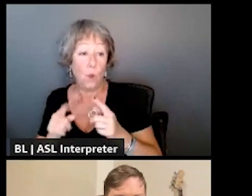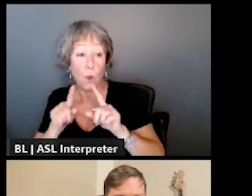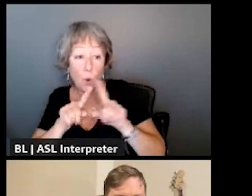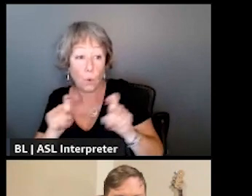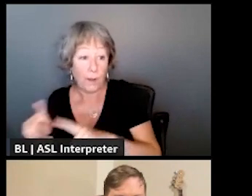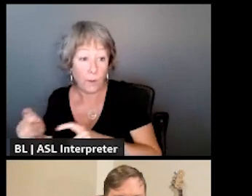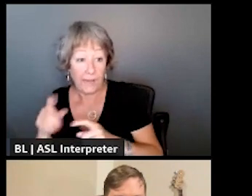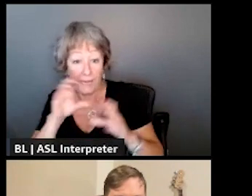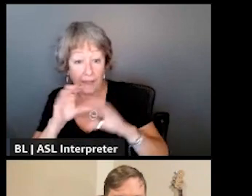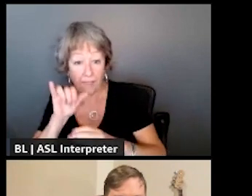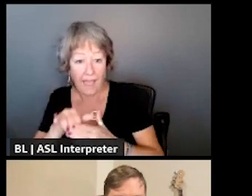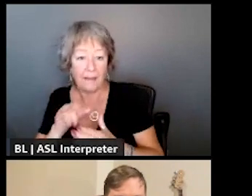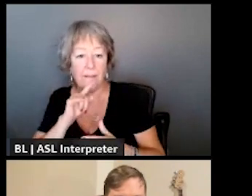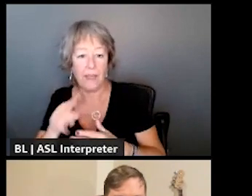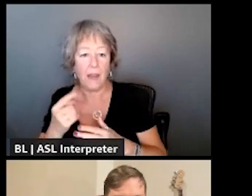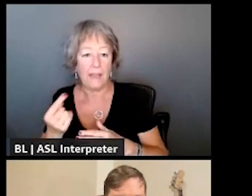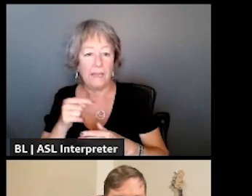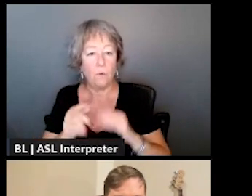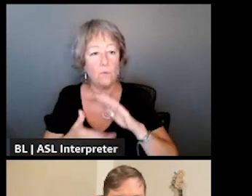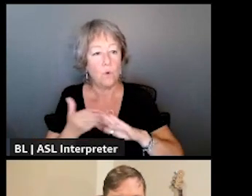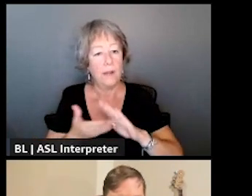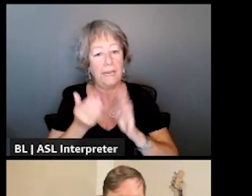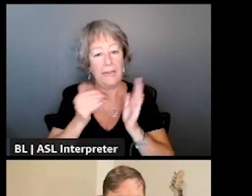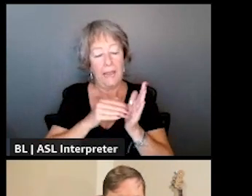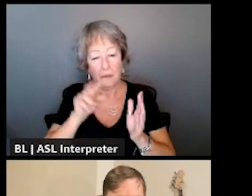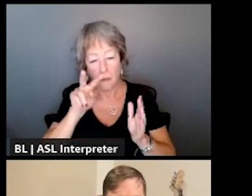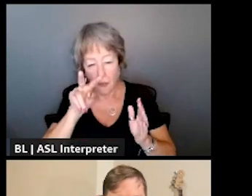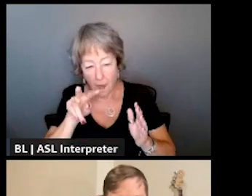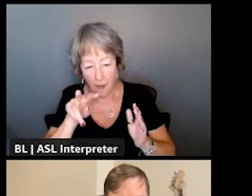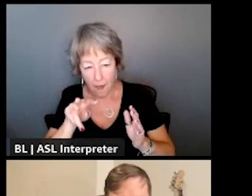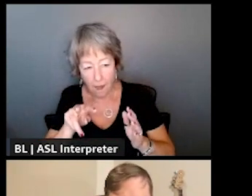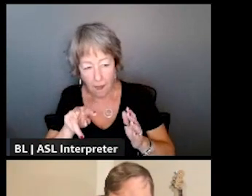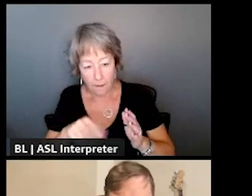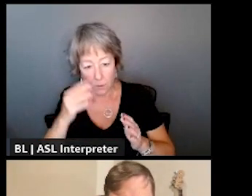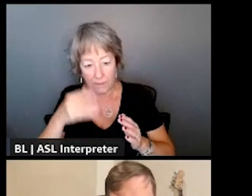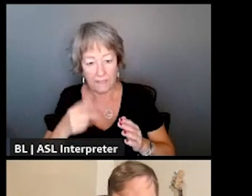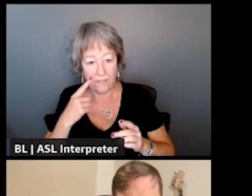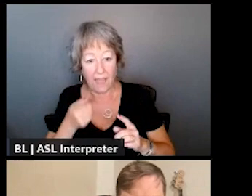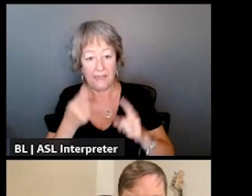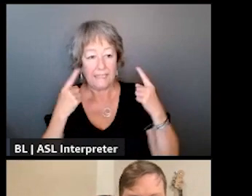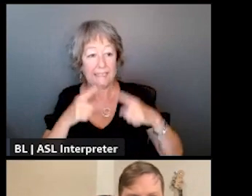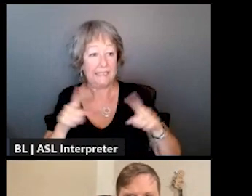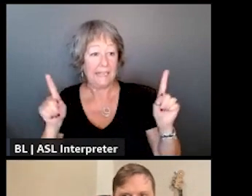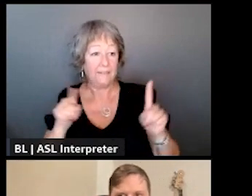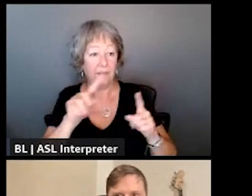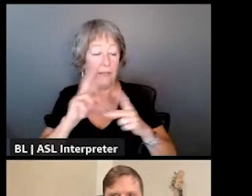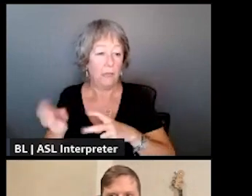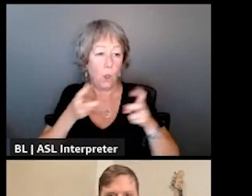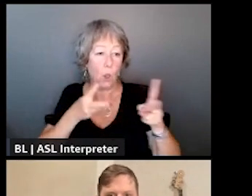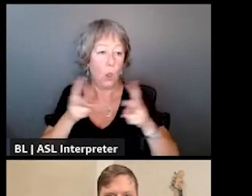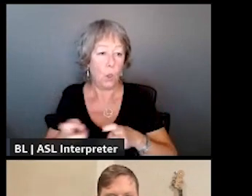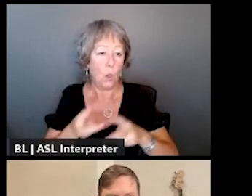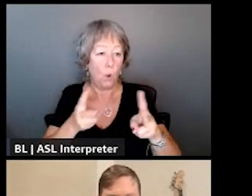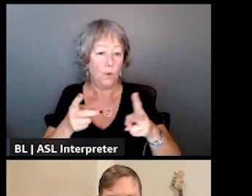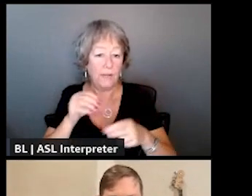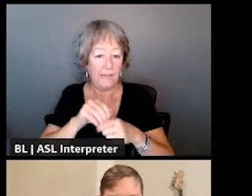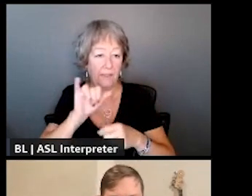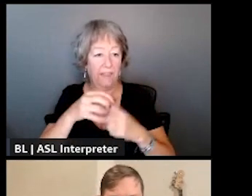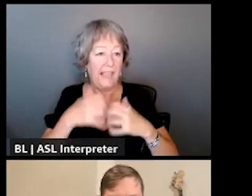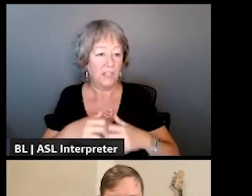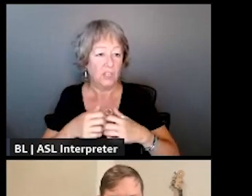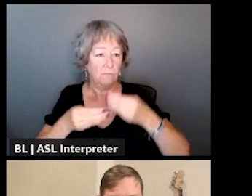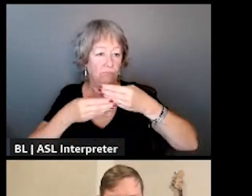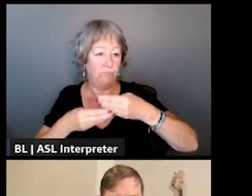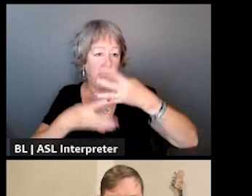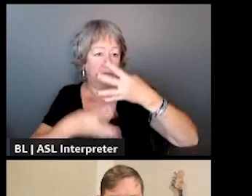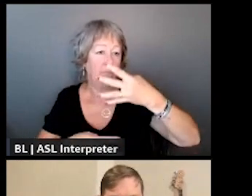preview table here and I run, and you'll see that it successfully loaded in my consumption engine.